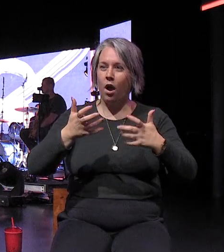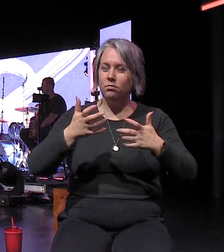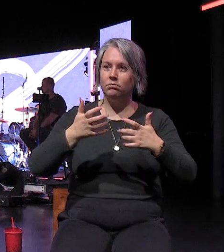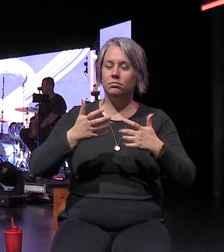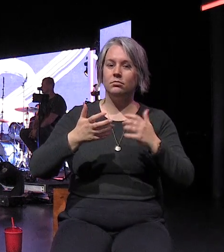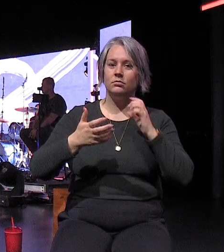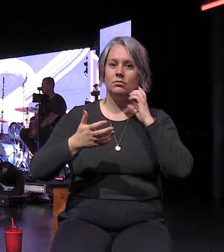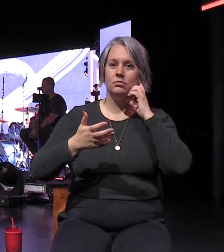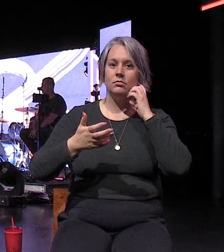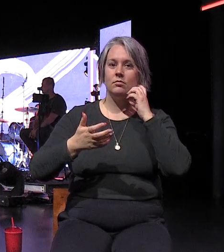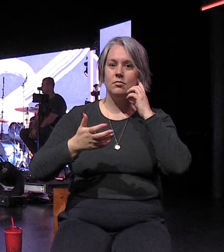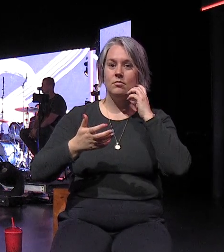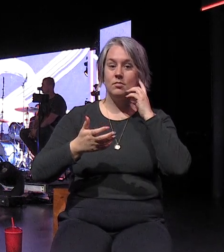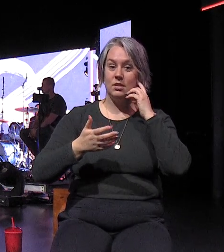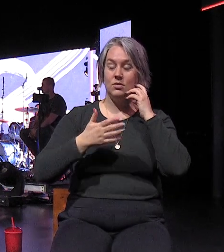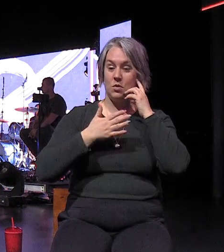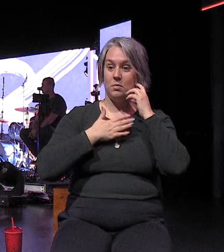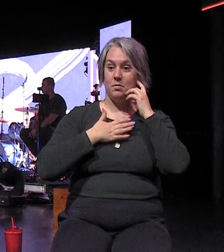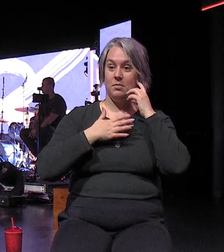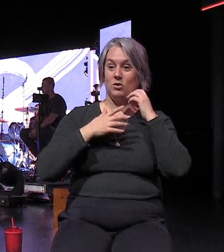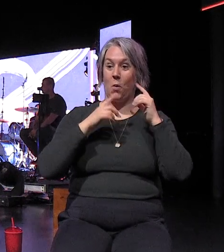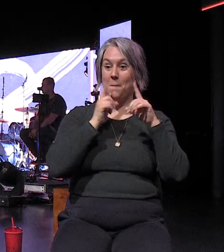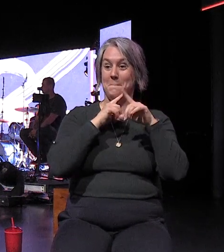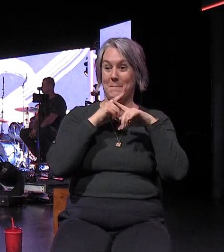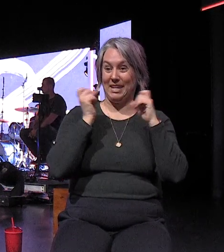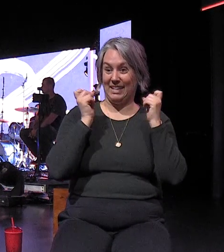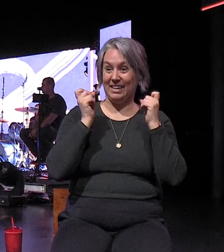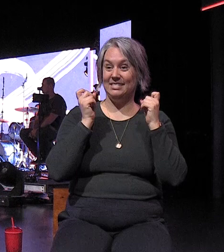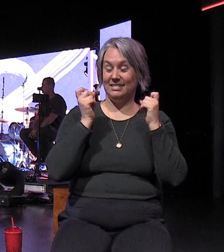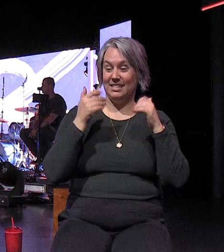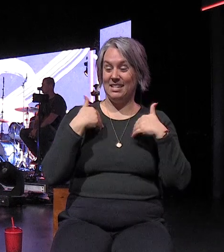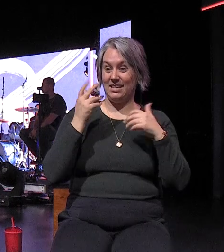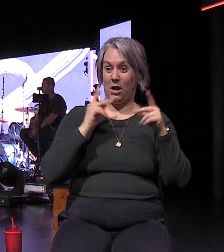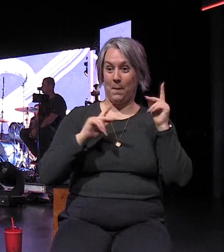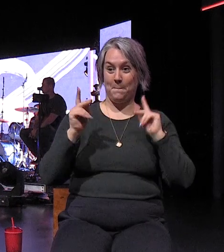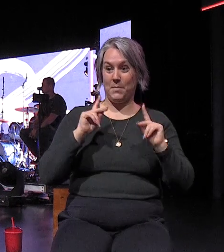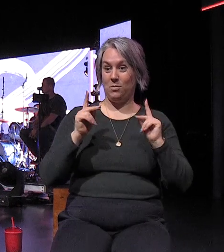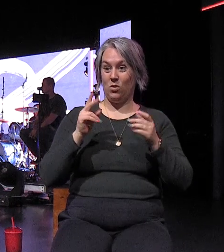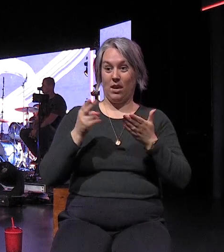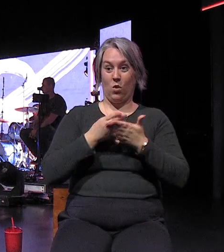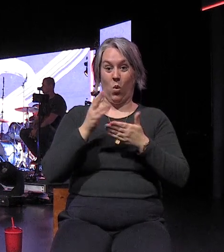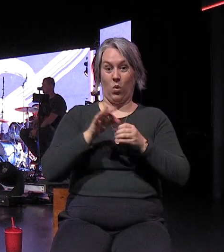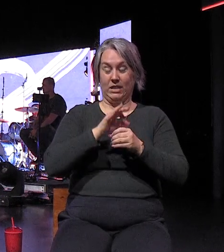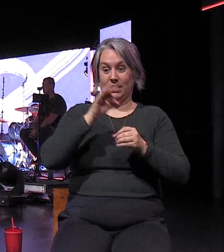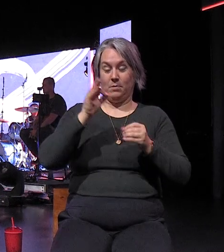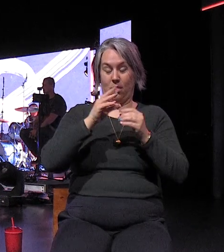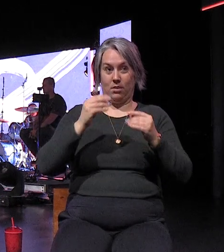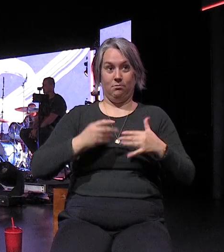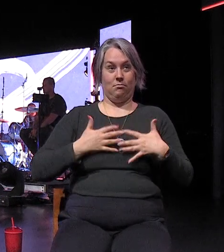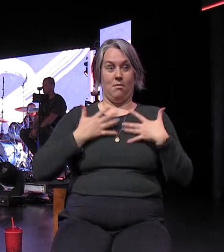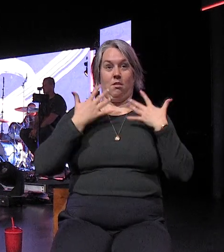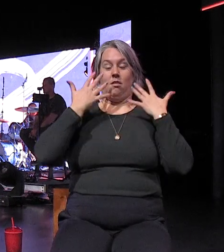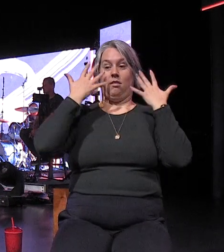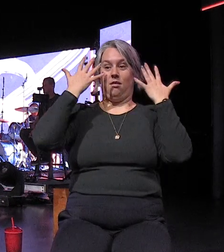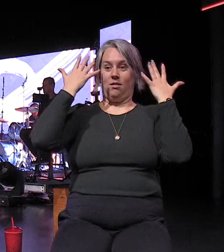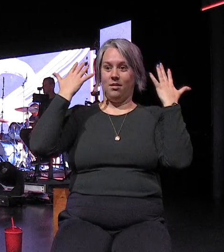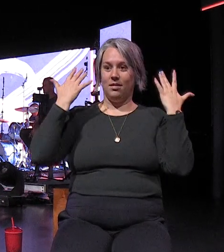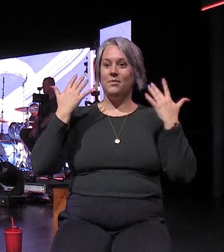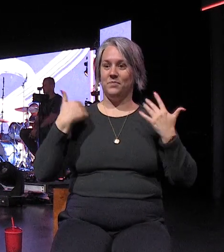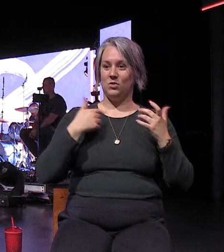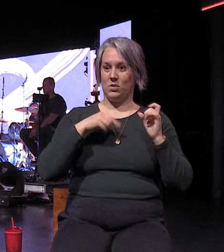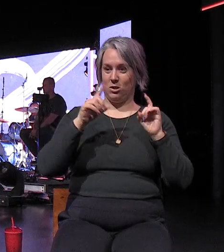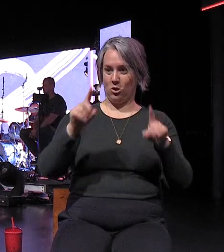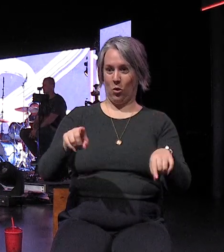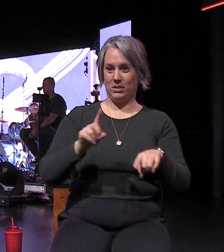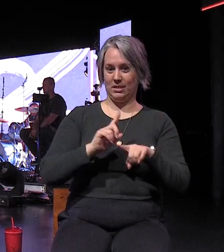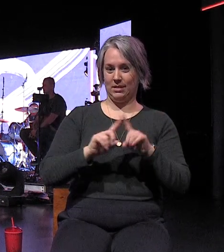charismatic movement among Mennonite young people was happening at that time, and there were some meetings that they invited us to go with